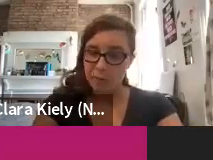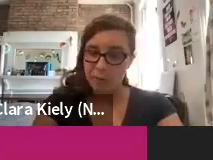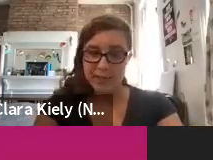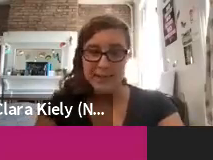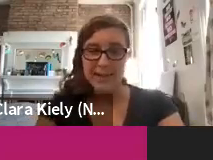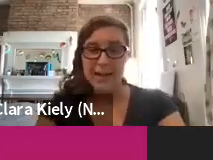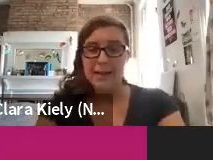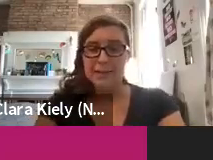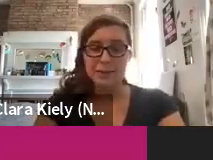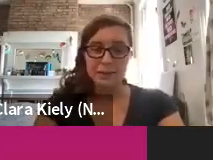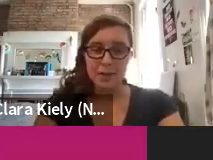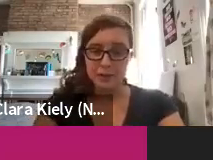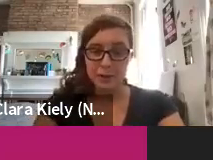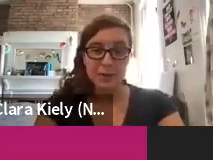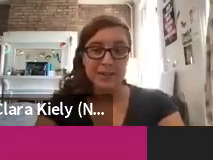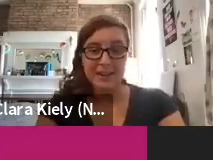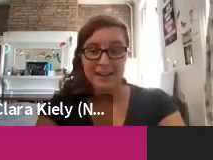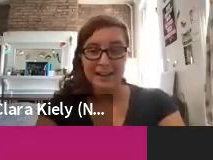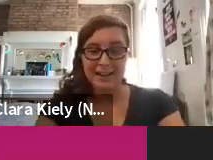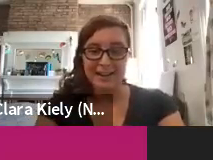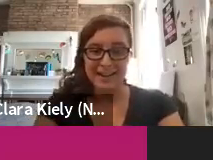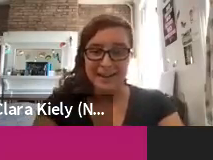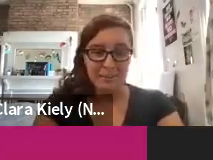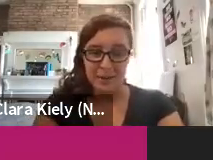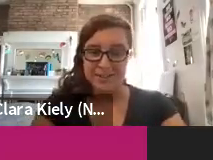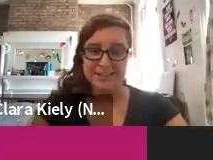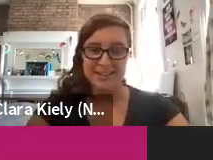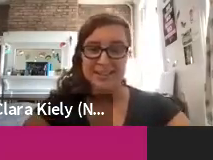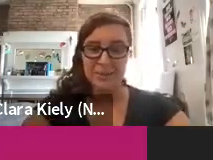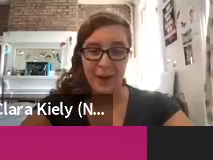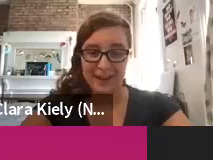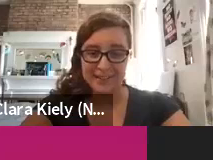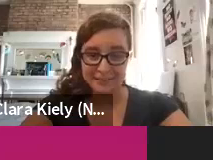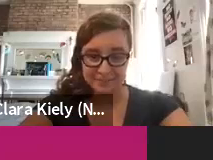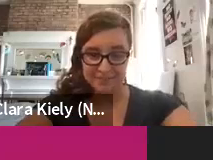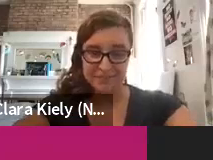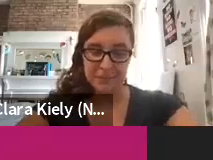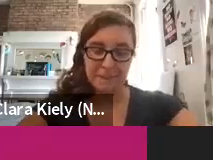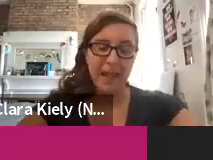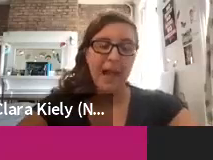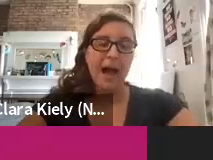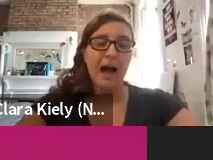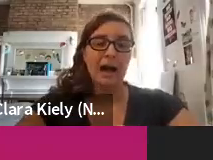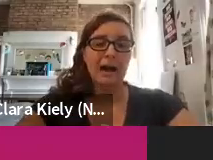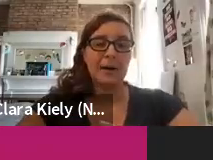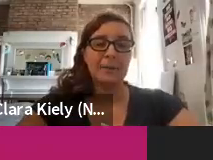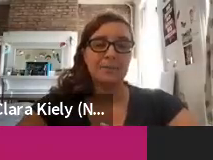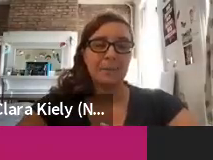but hopefully soon in person as well.